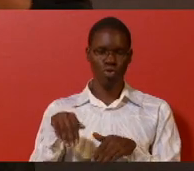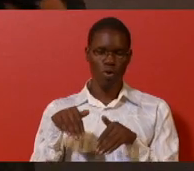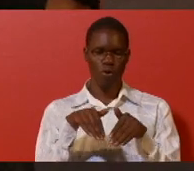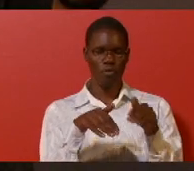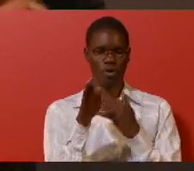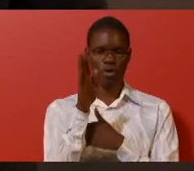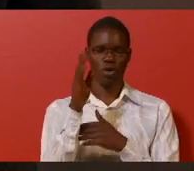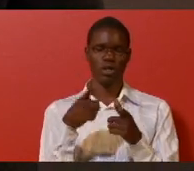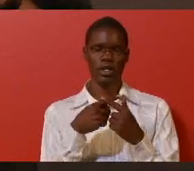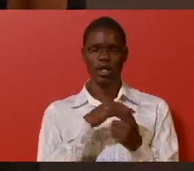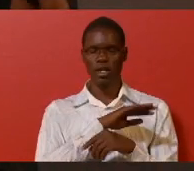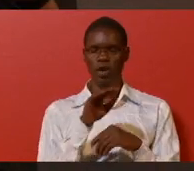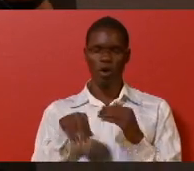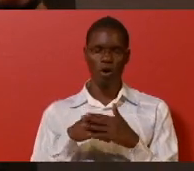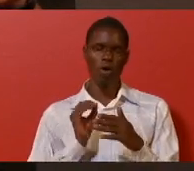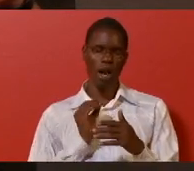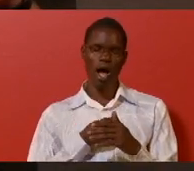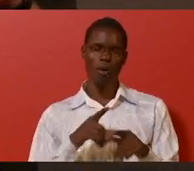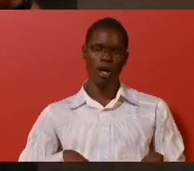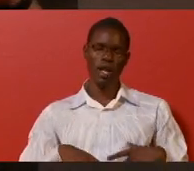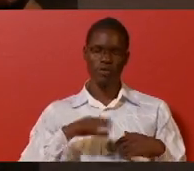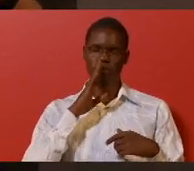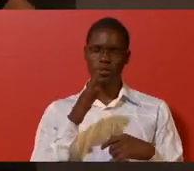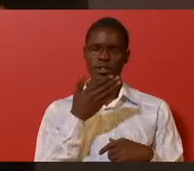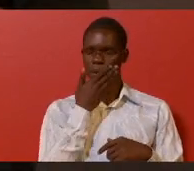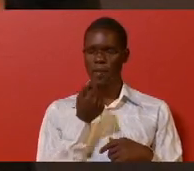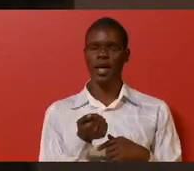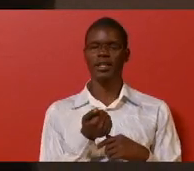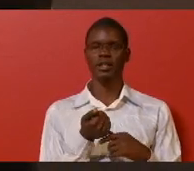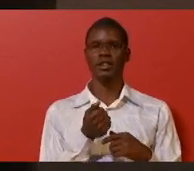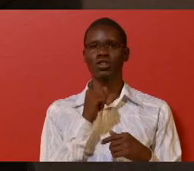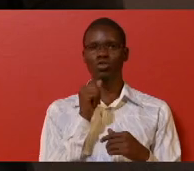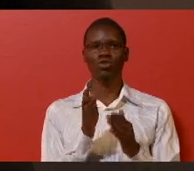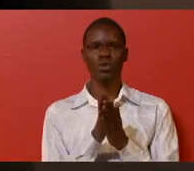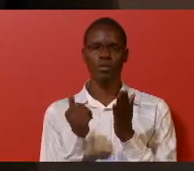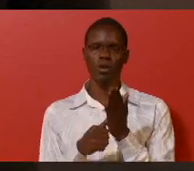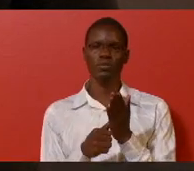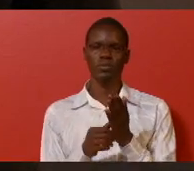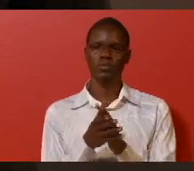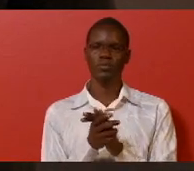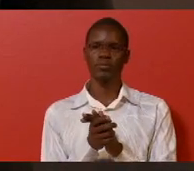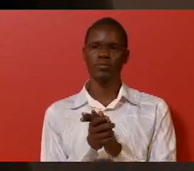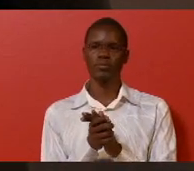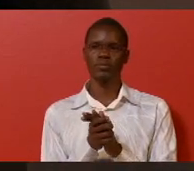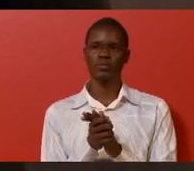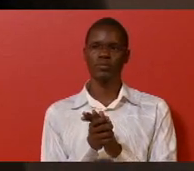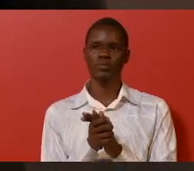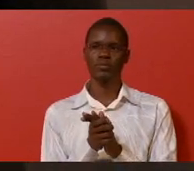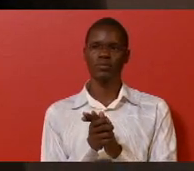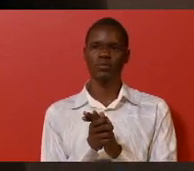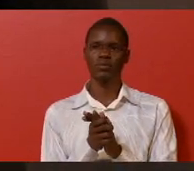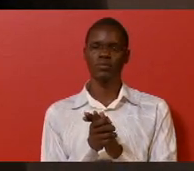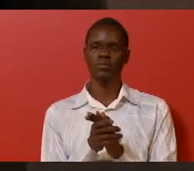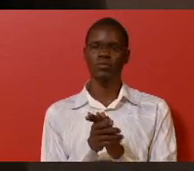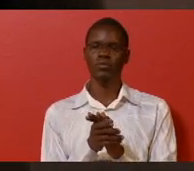become so much greater. Not without problems, but we are consistently with hope. And